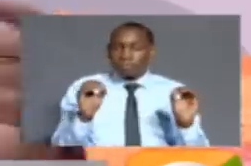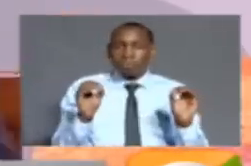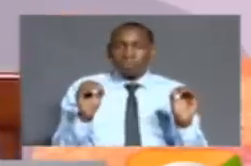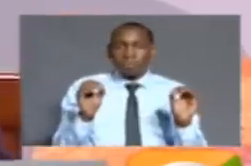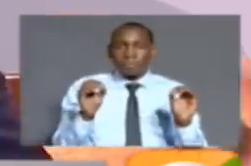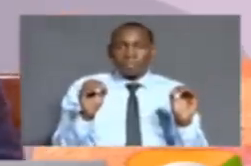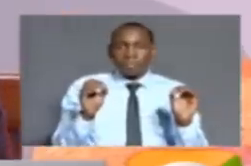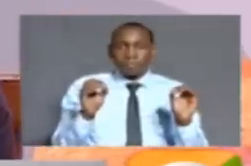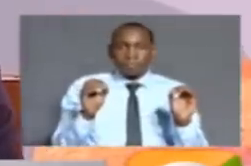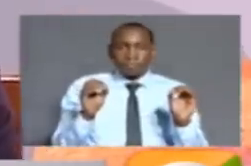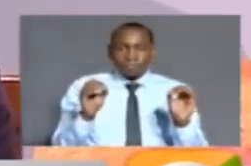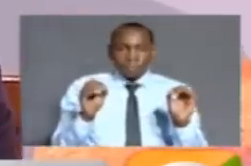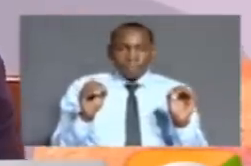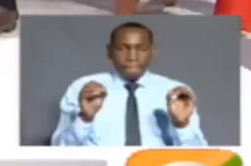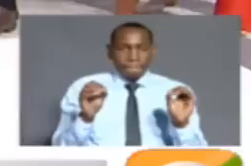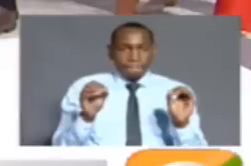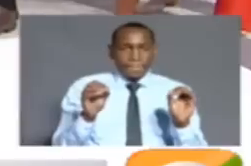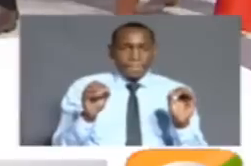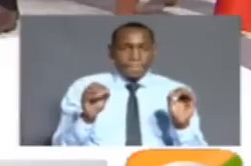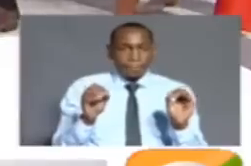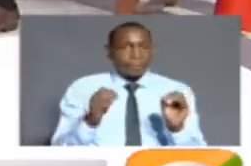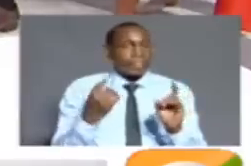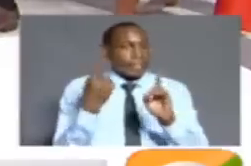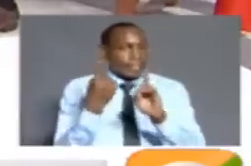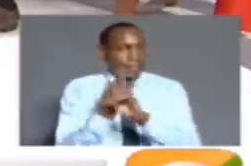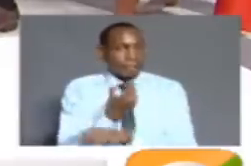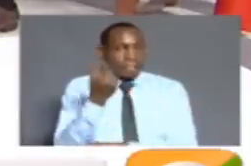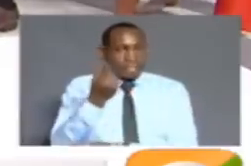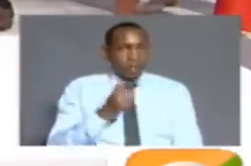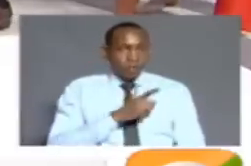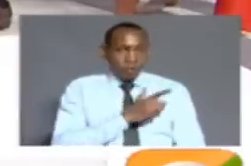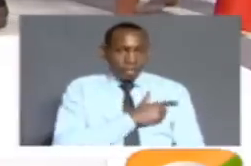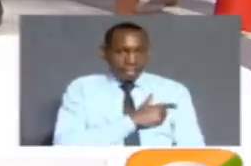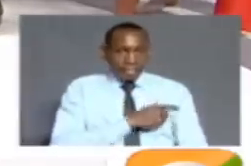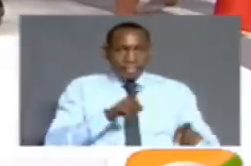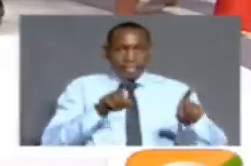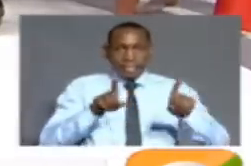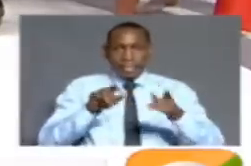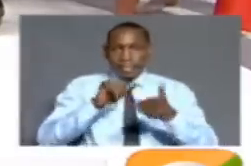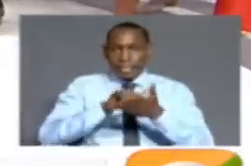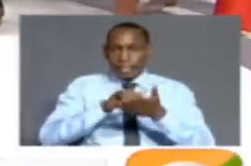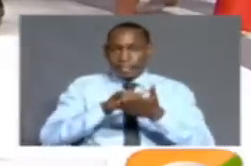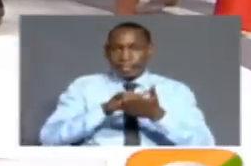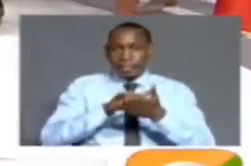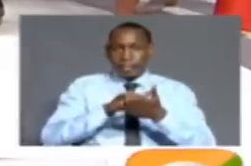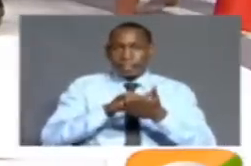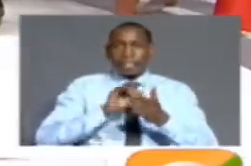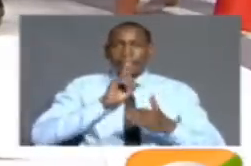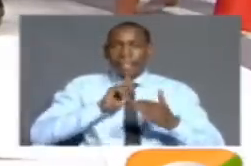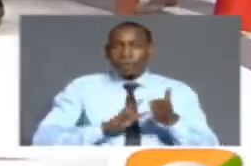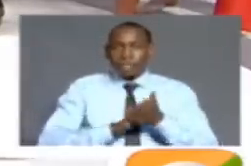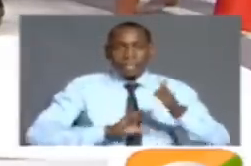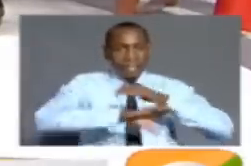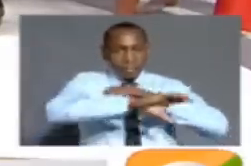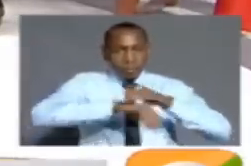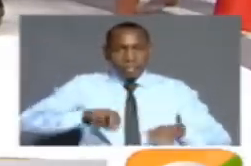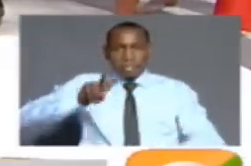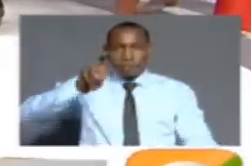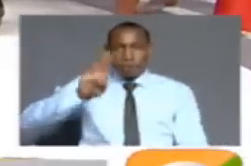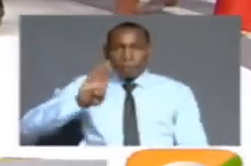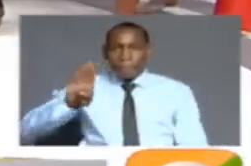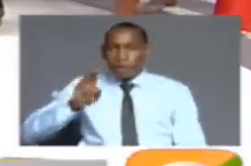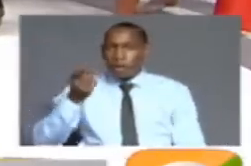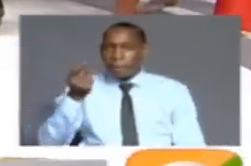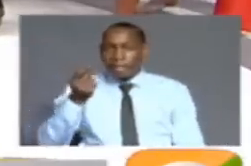in understanding the whole process. But there's a big difference between being lazy, that his team did not catch and that, stealing. And saying that he stole 2 billion shillings. That's